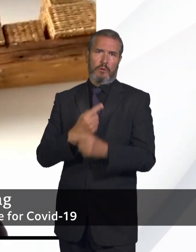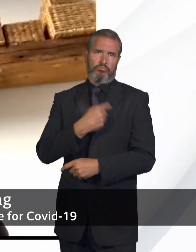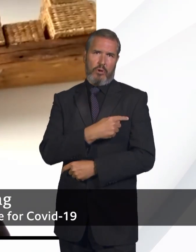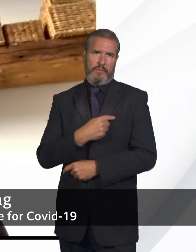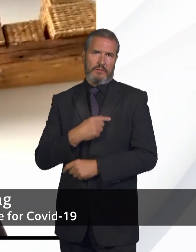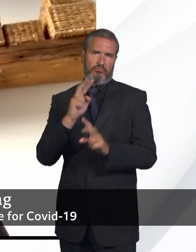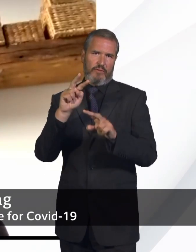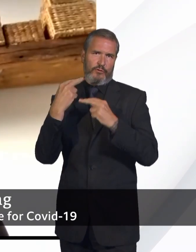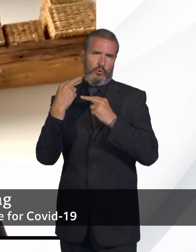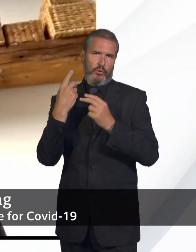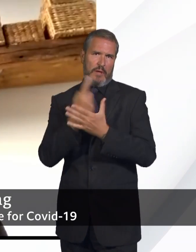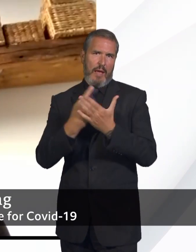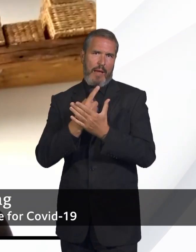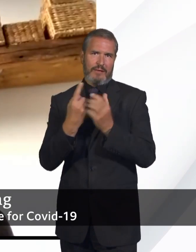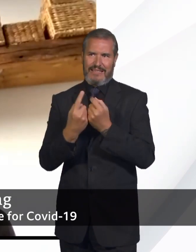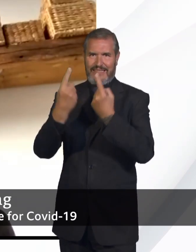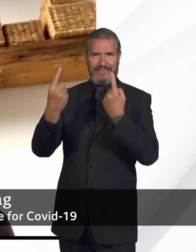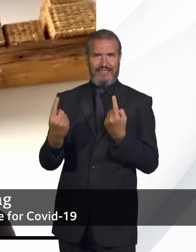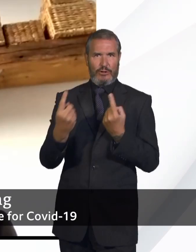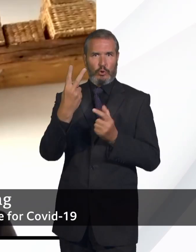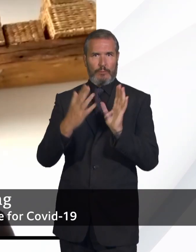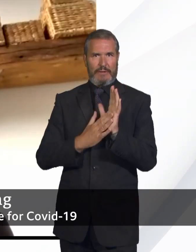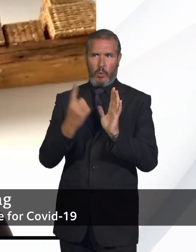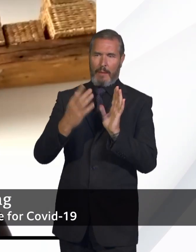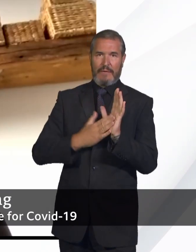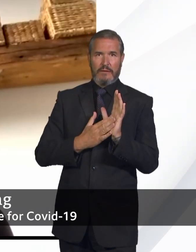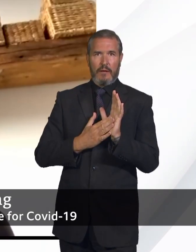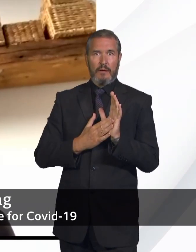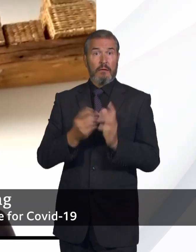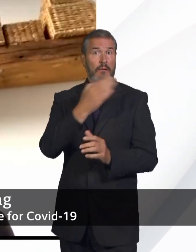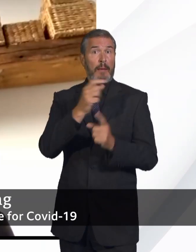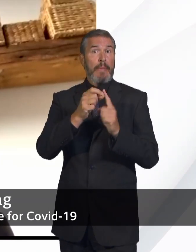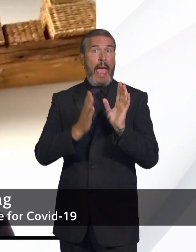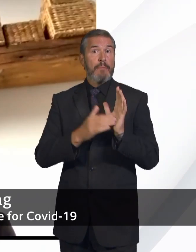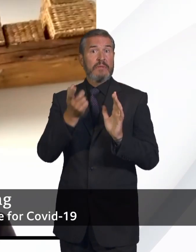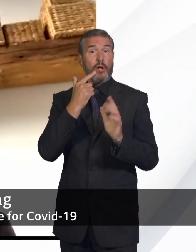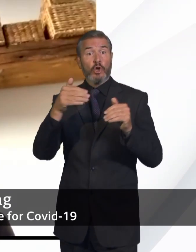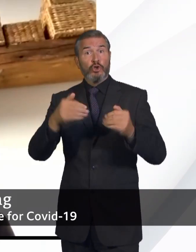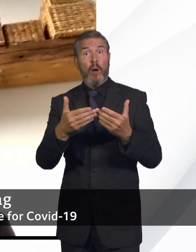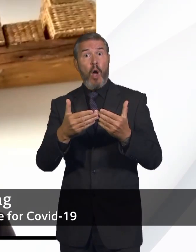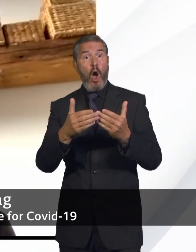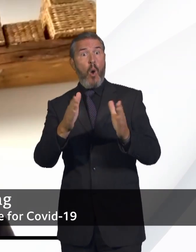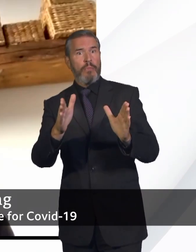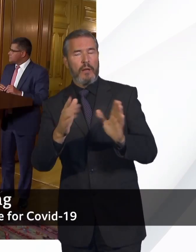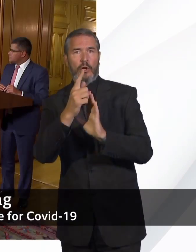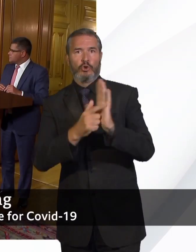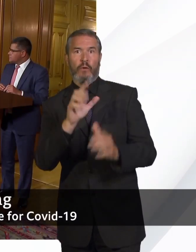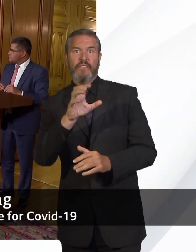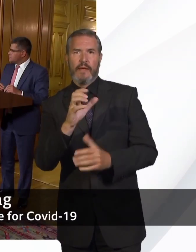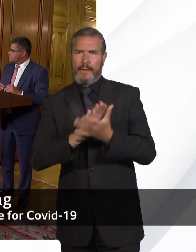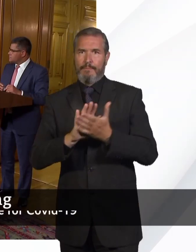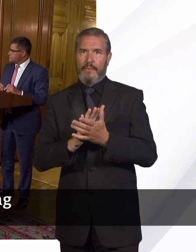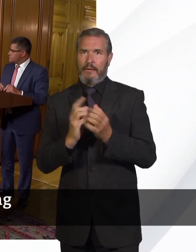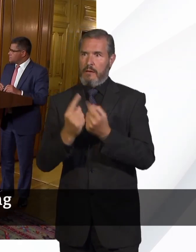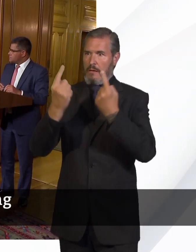on the social distancing rule in good time, the Prime Minister said, for the reopening of shops on the 15th of June.